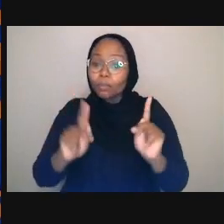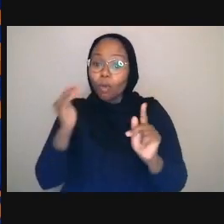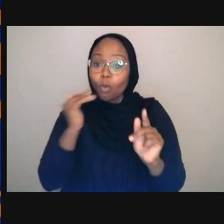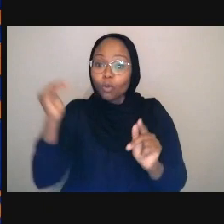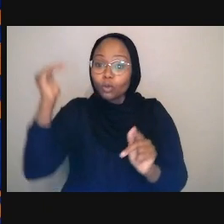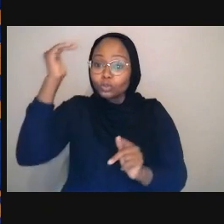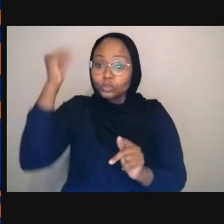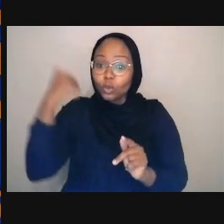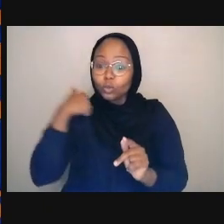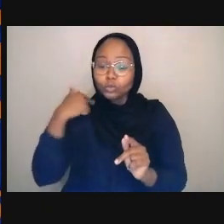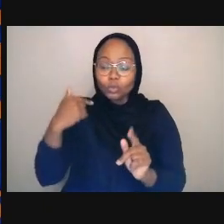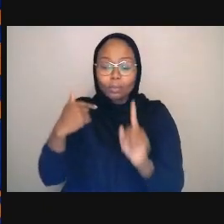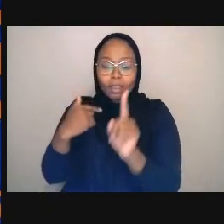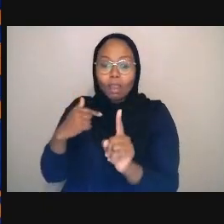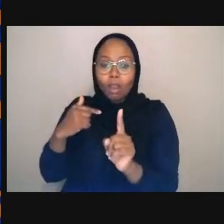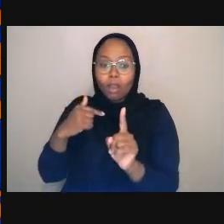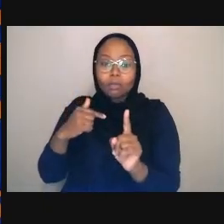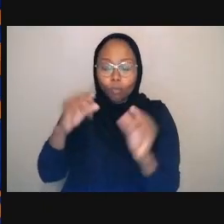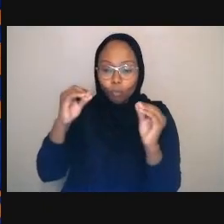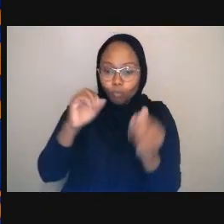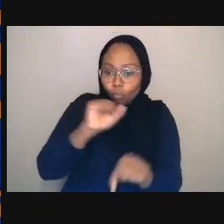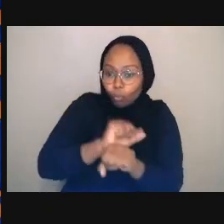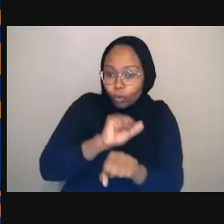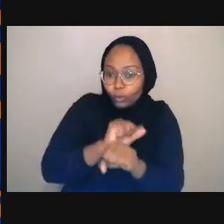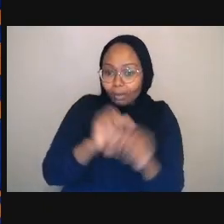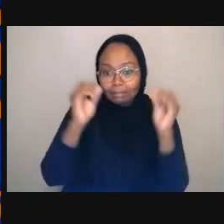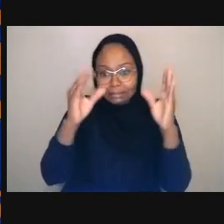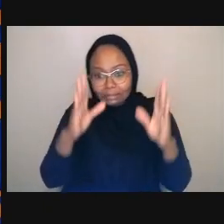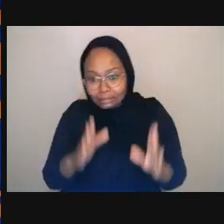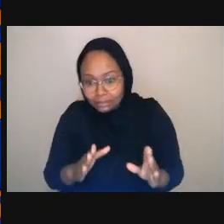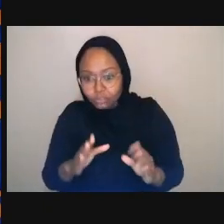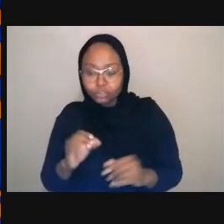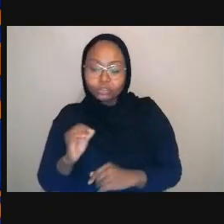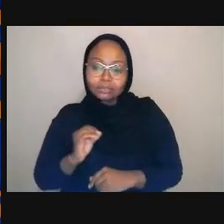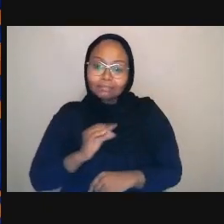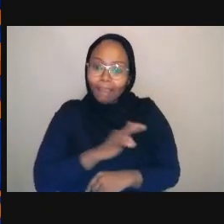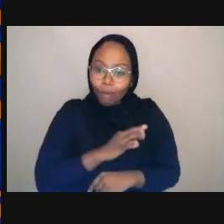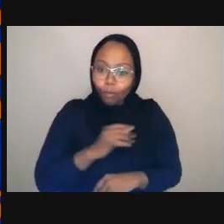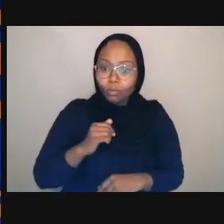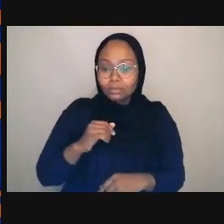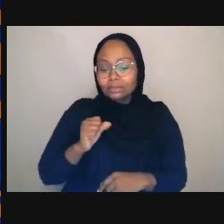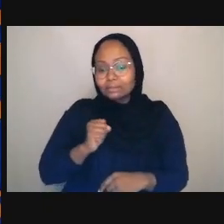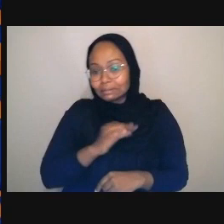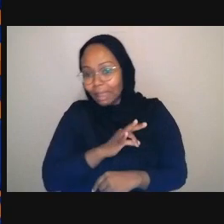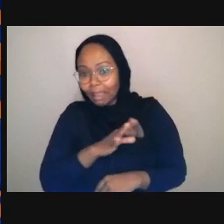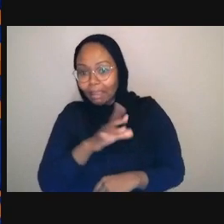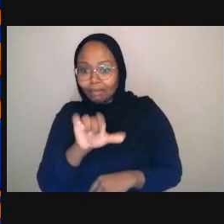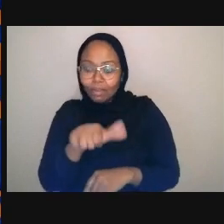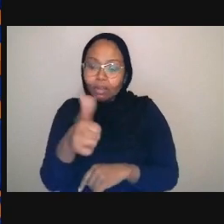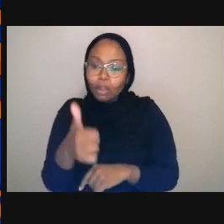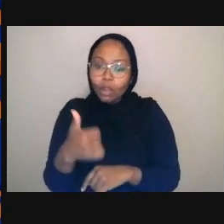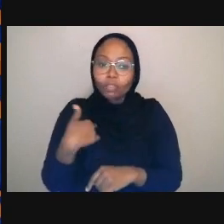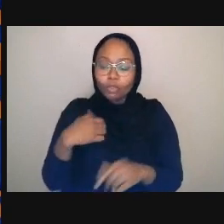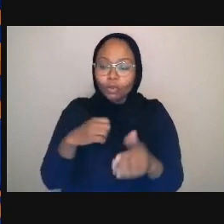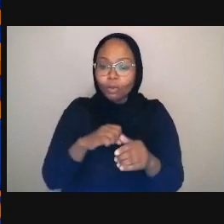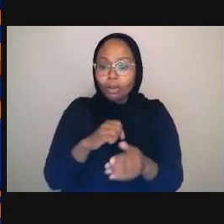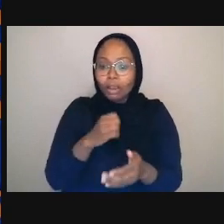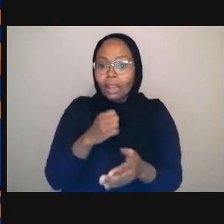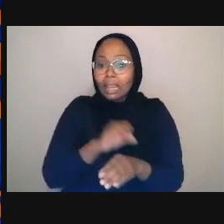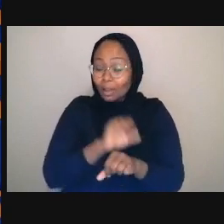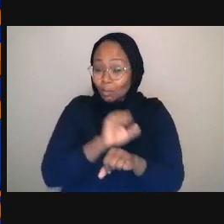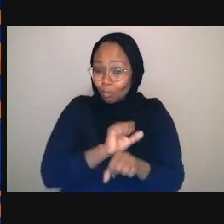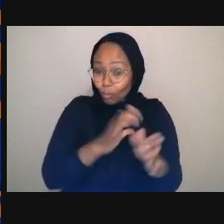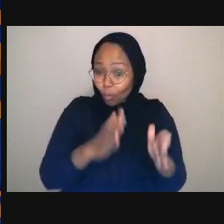be surrounding the children, teachers, faculty, as well as other employees of the school